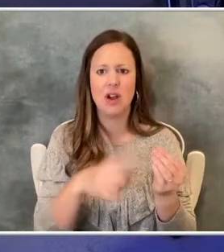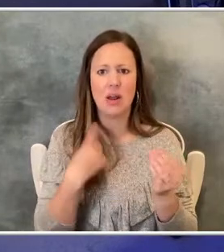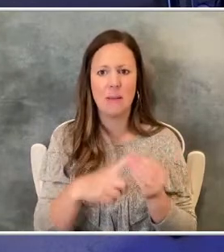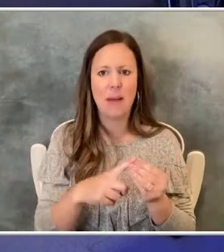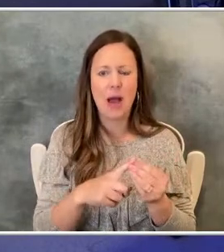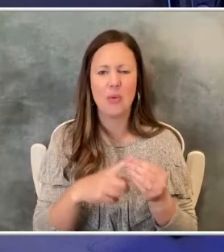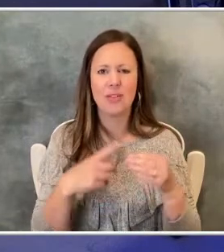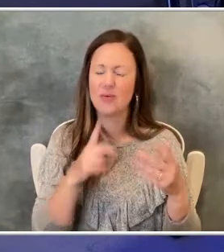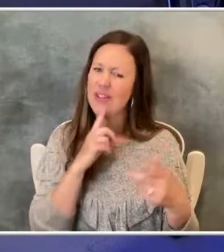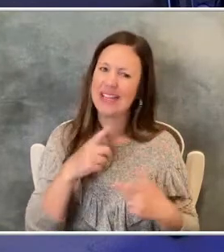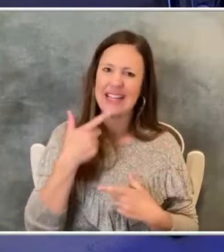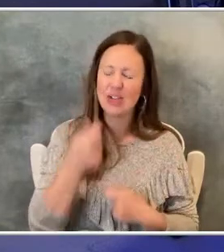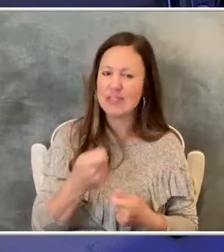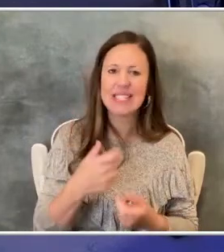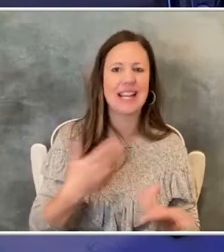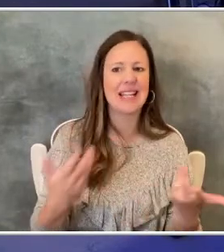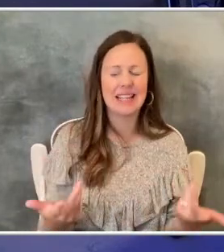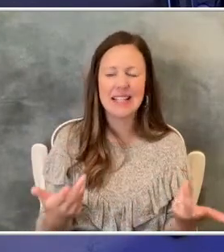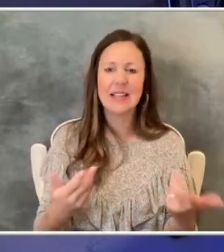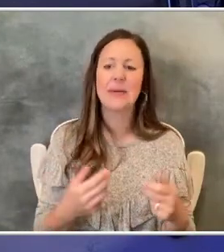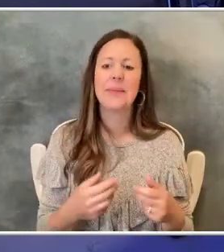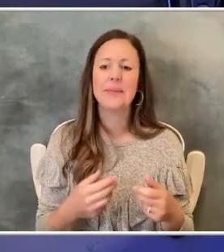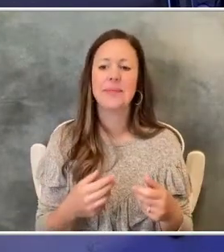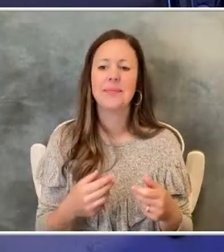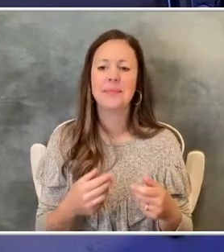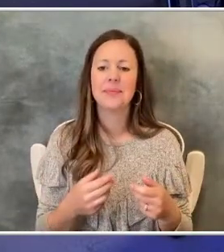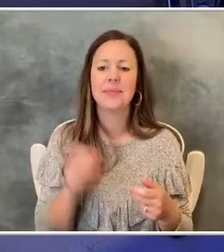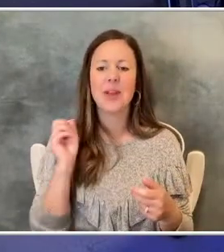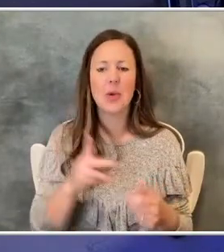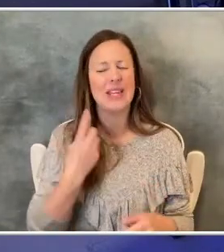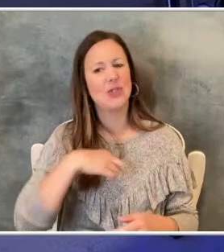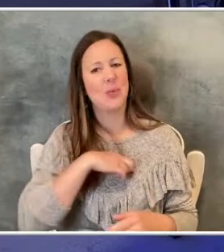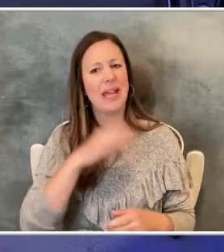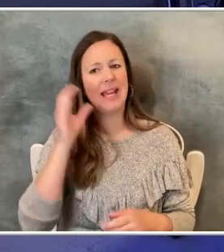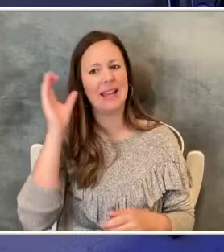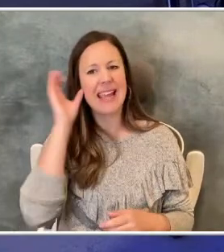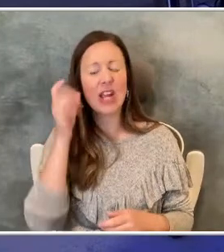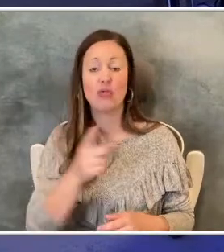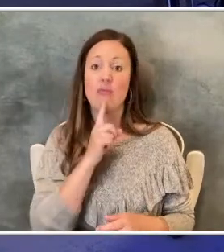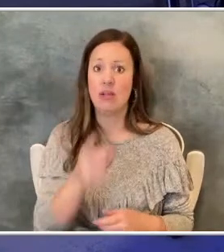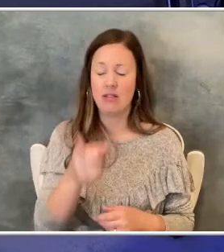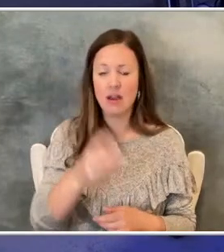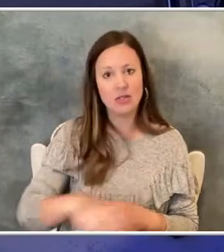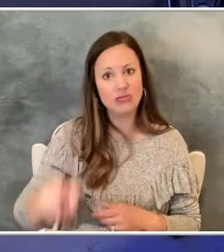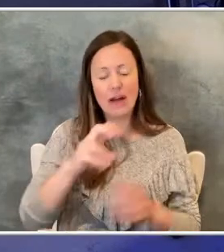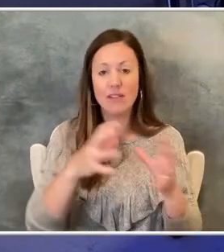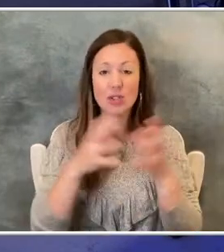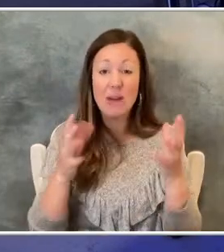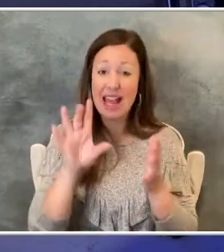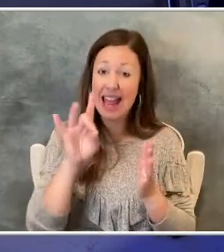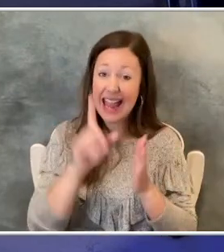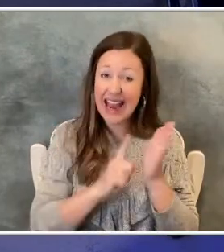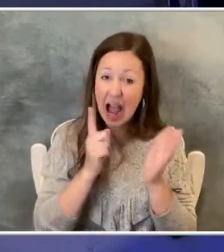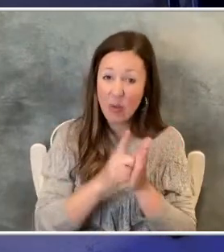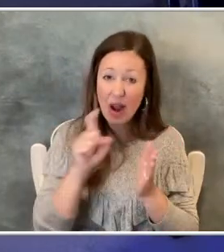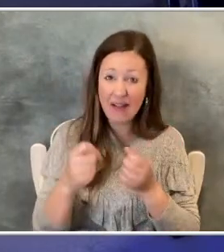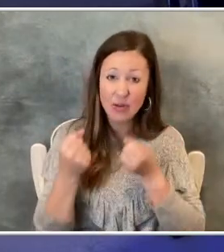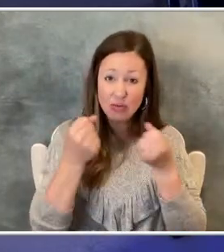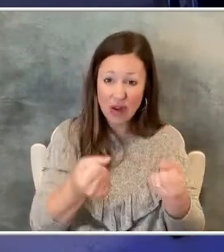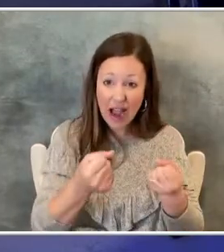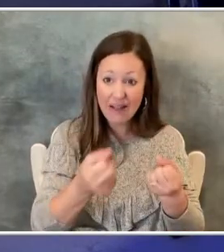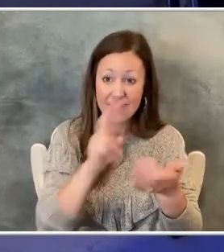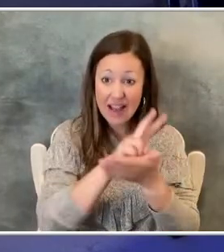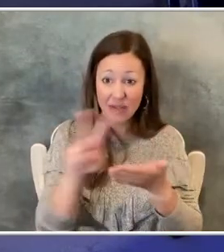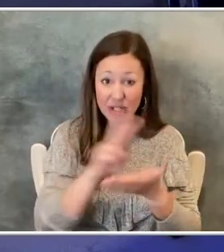Moriarty, on that note, we hear that they travel so far. Aubree and her family making that 8-hour road trip to Kansas City every other week